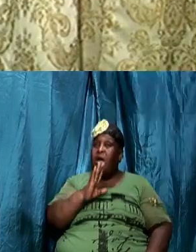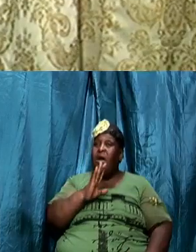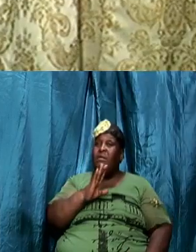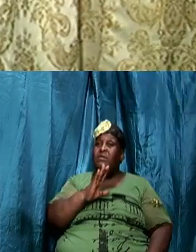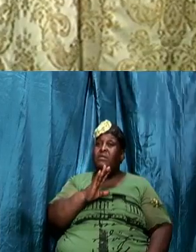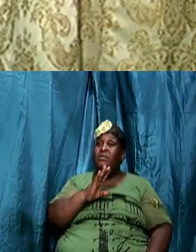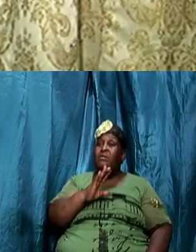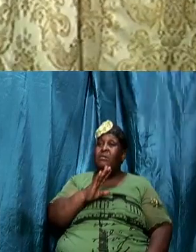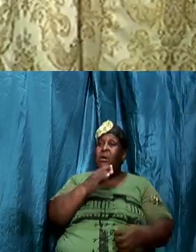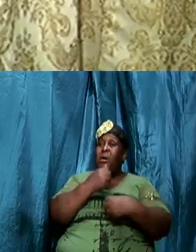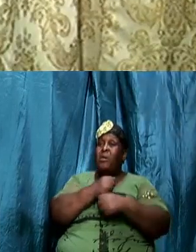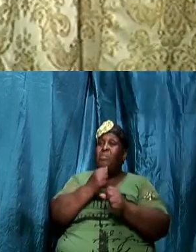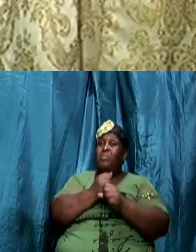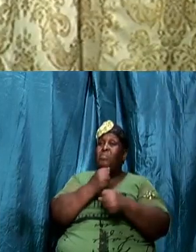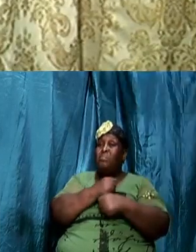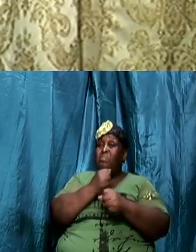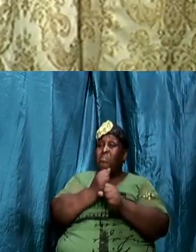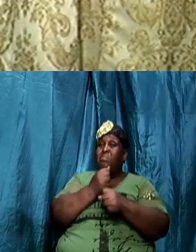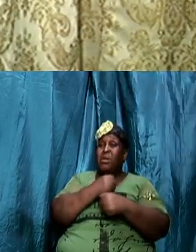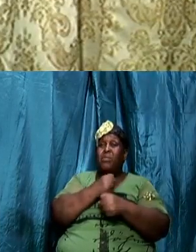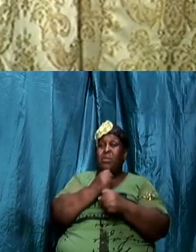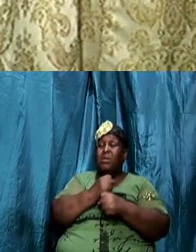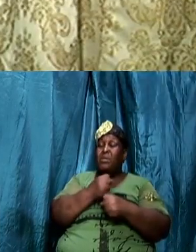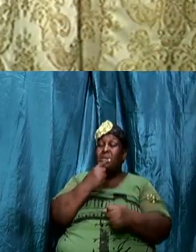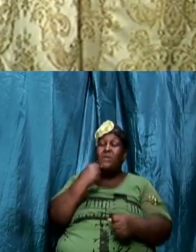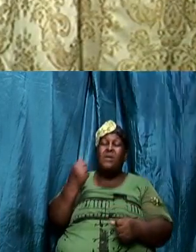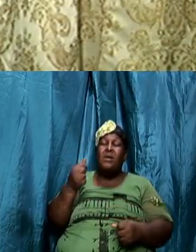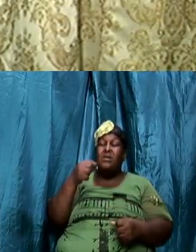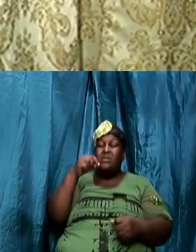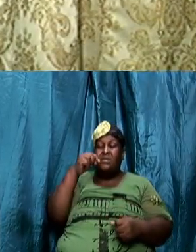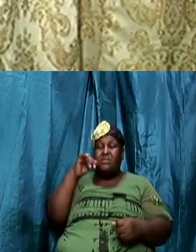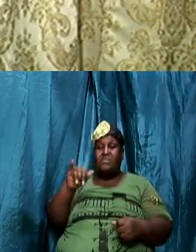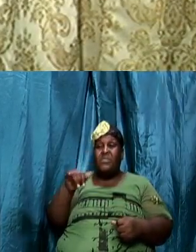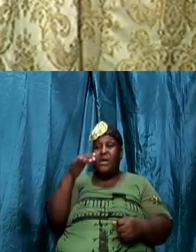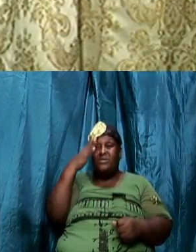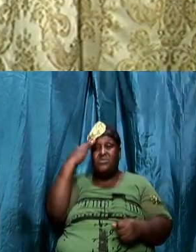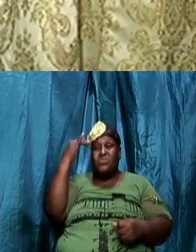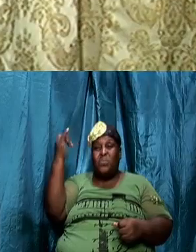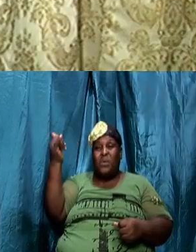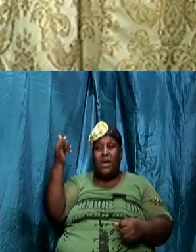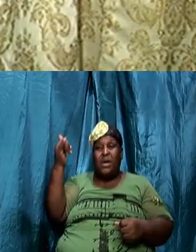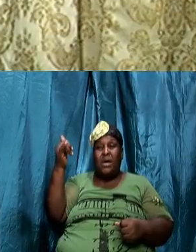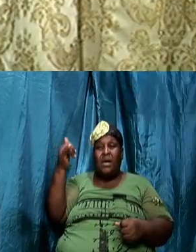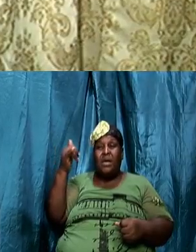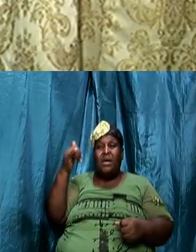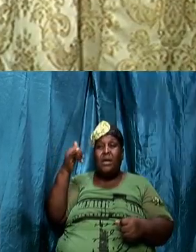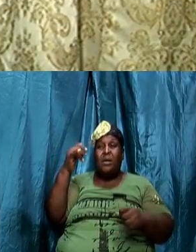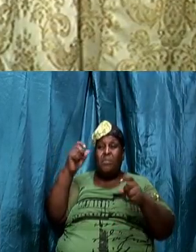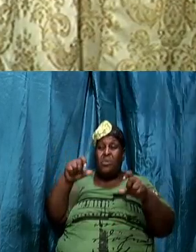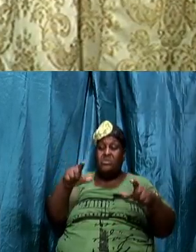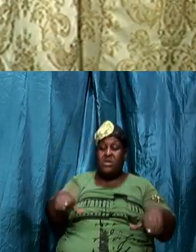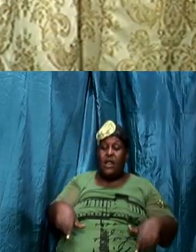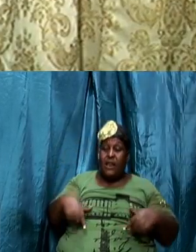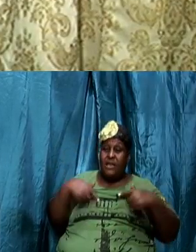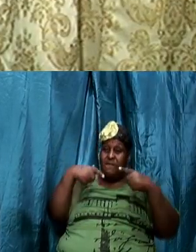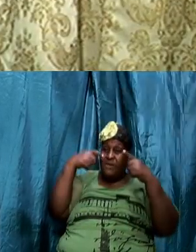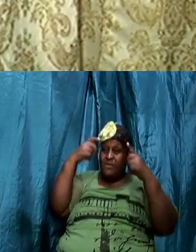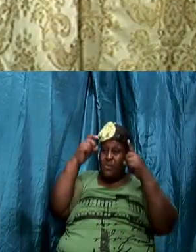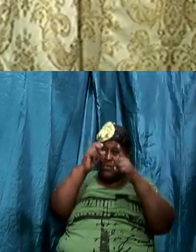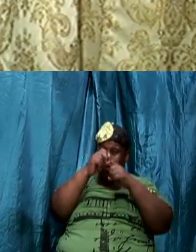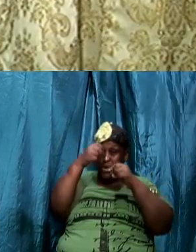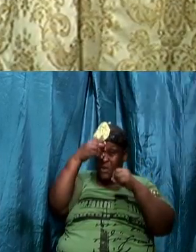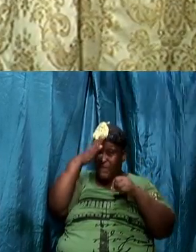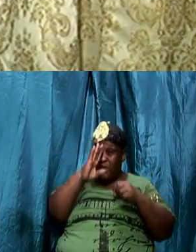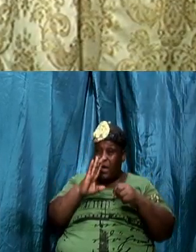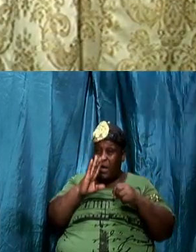will make win. And this is why we must be in the word, because the word keeps our conscience soft. The word keeps our